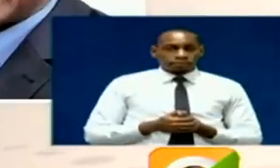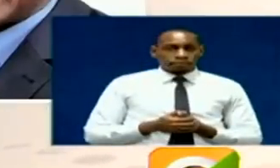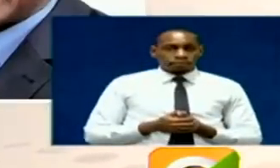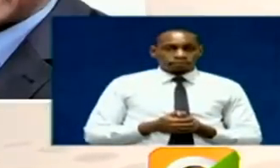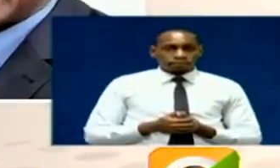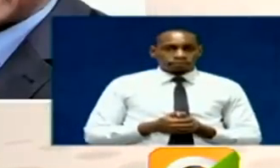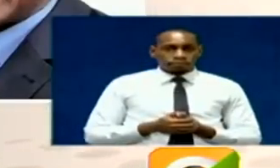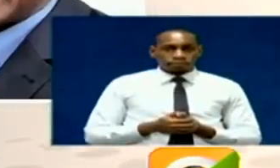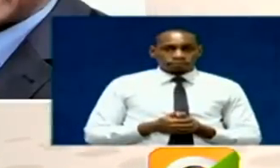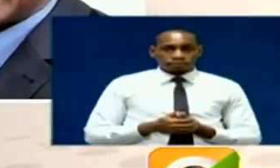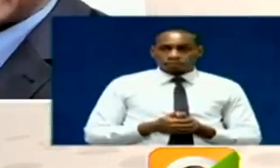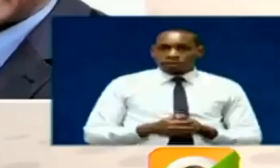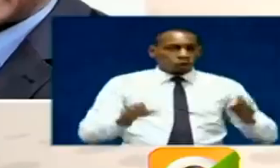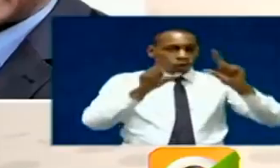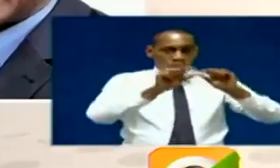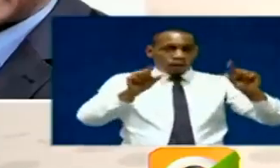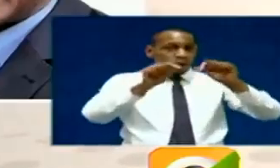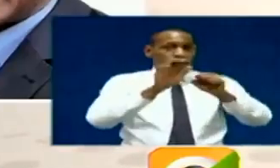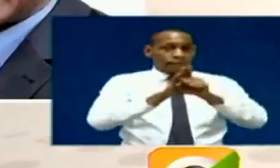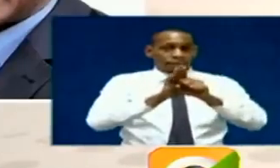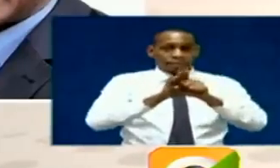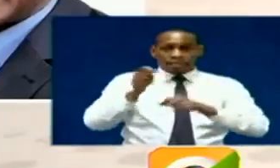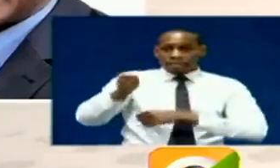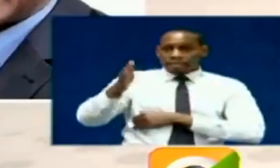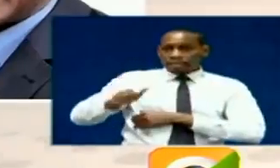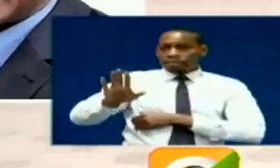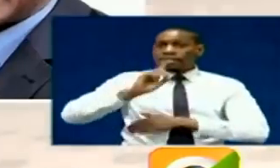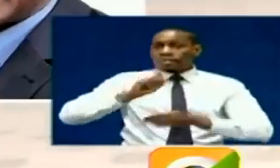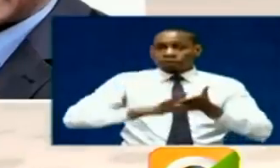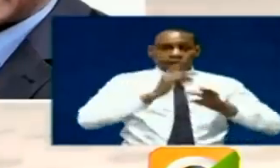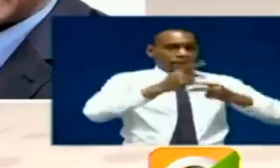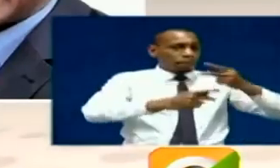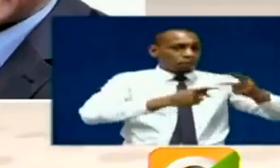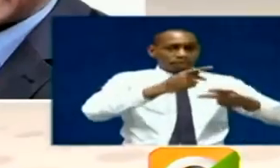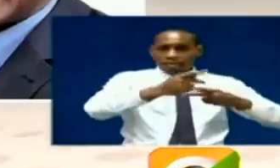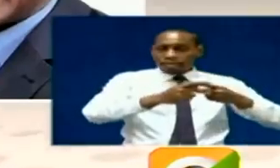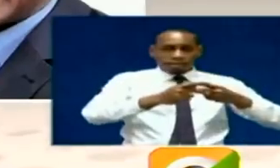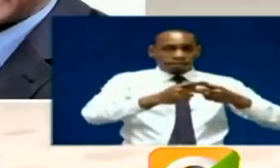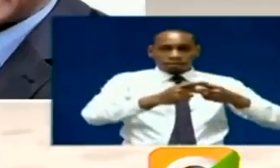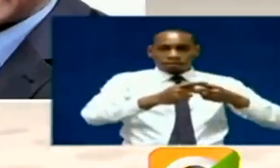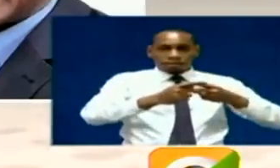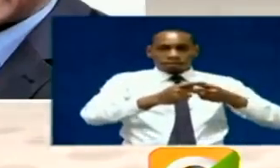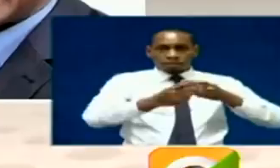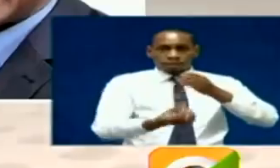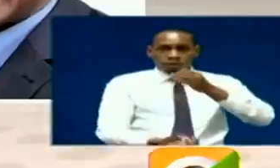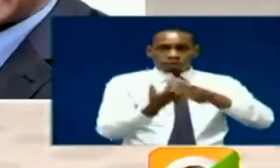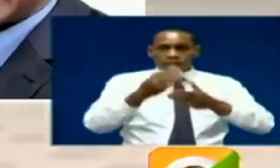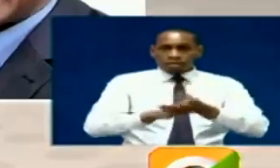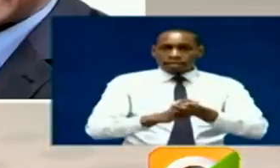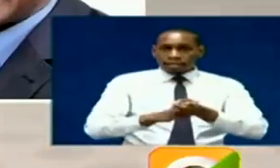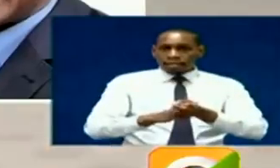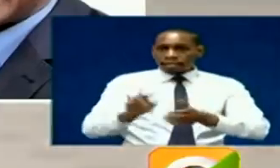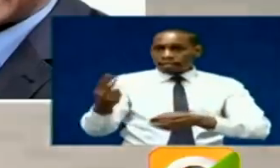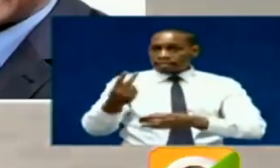of statements that they have said about that process, which are not borne out by the facts on the